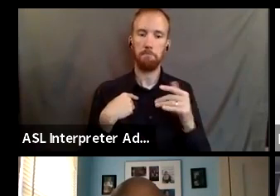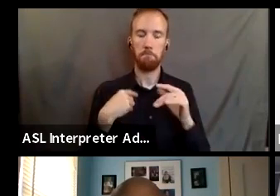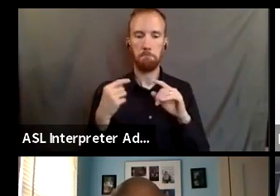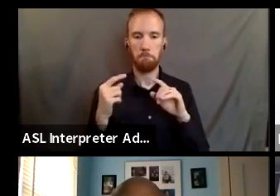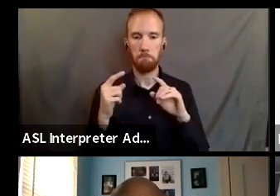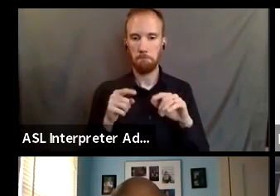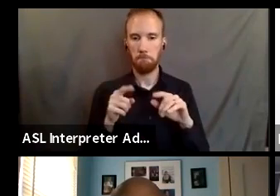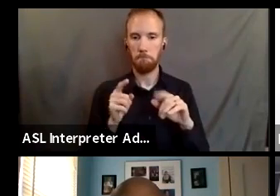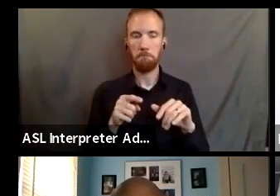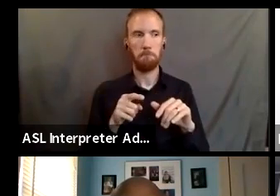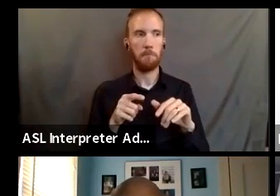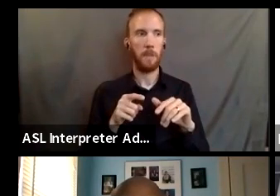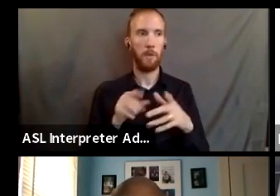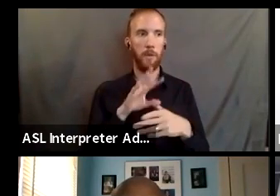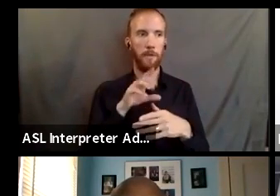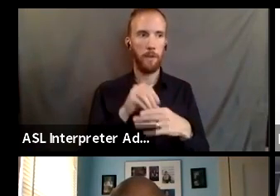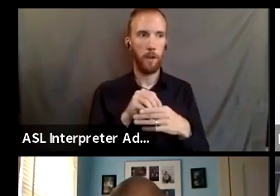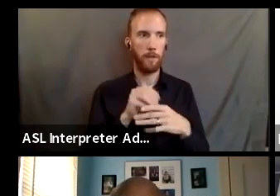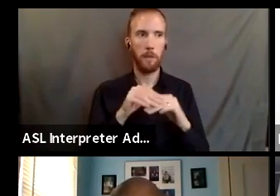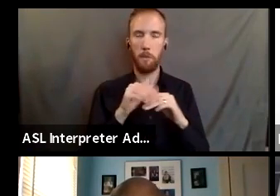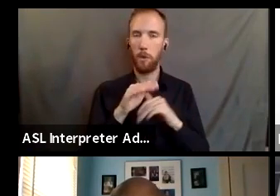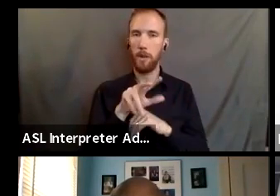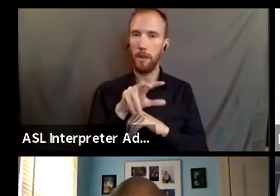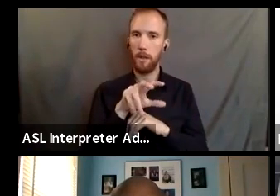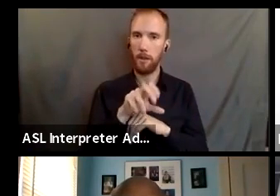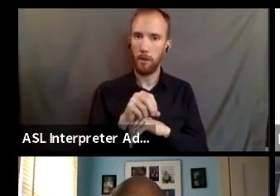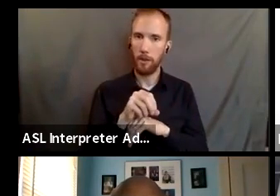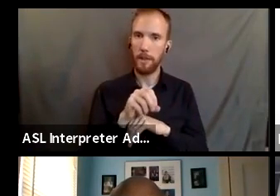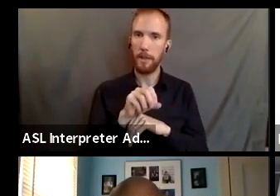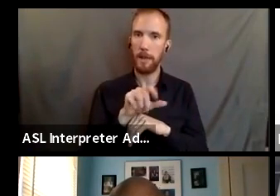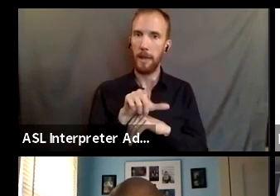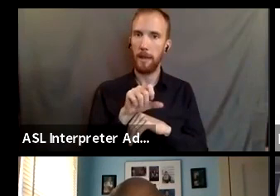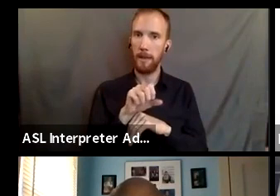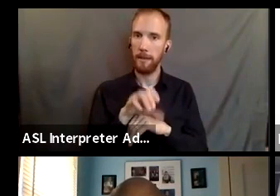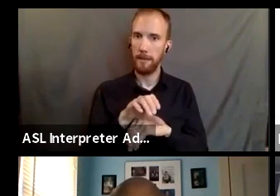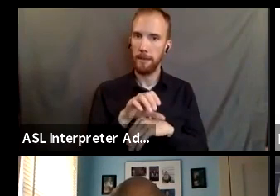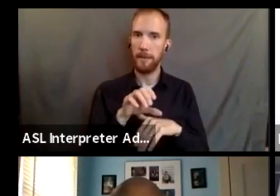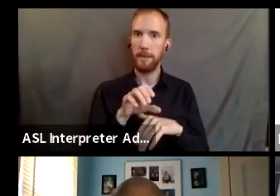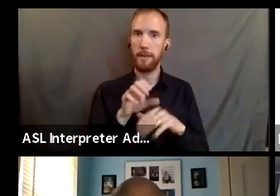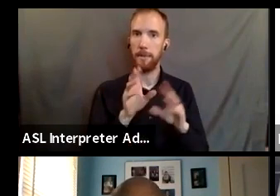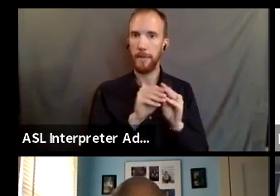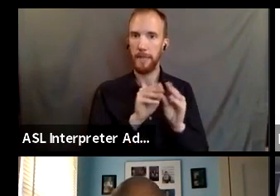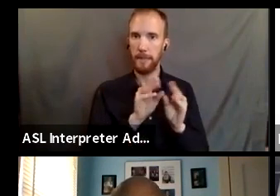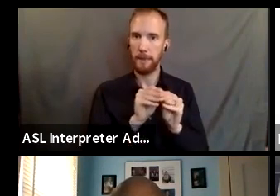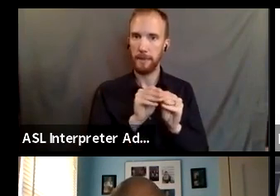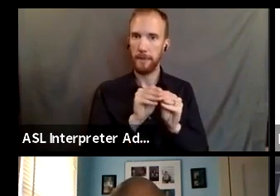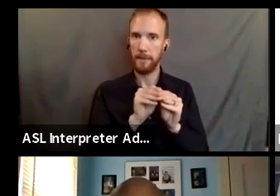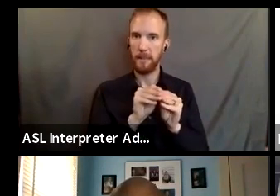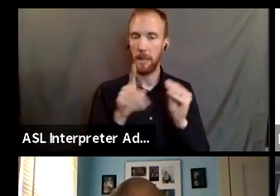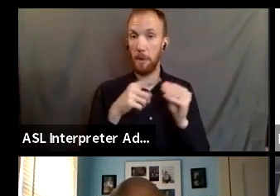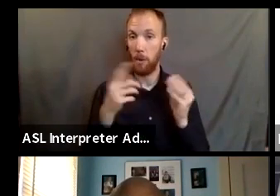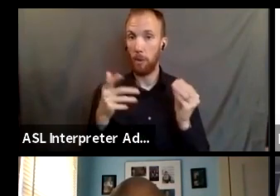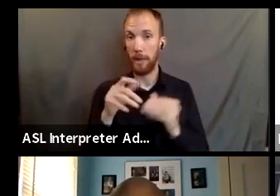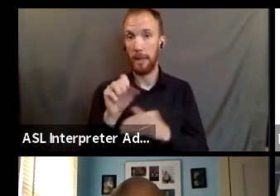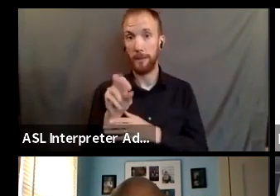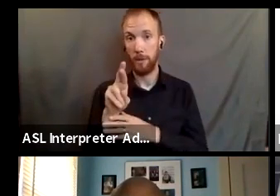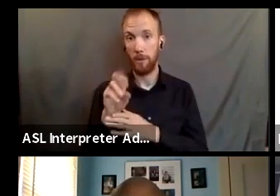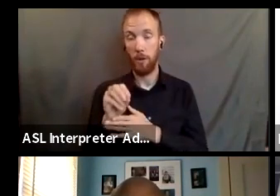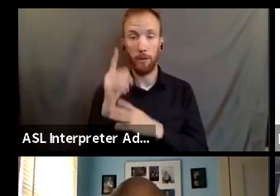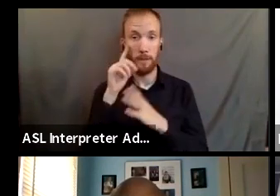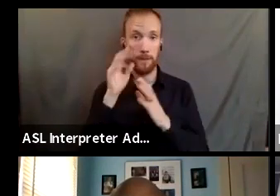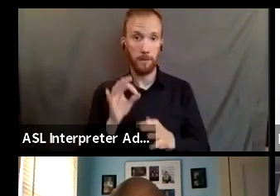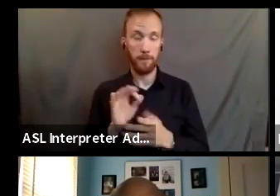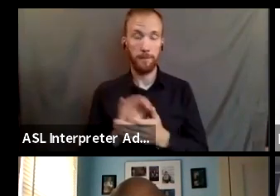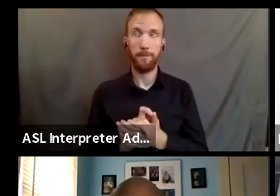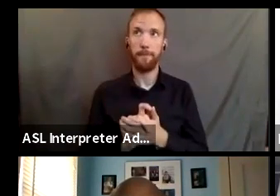well over 30 lsc meetings around the sro decision listen one thing that is